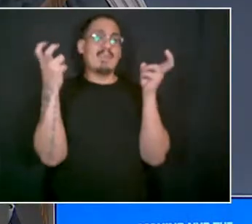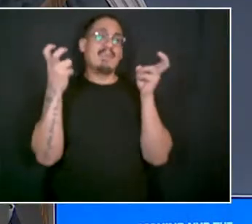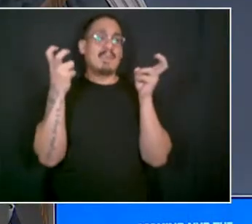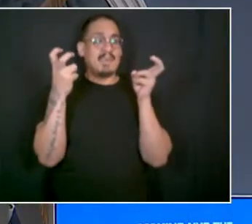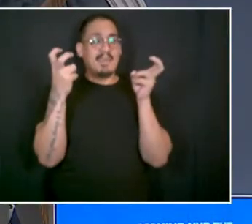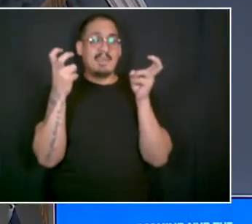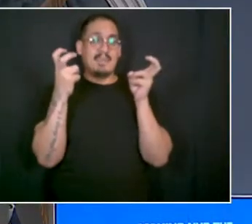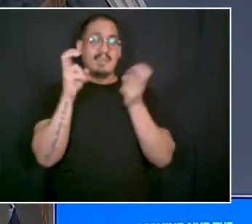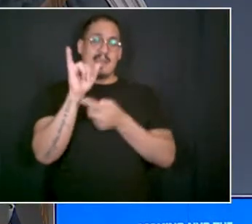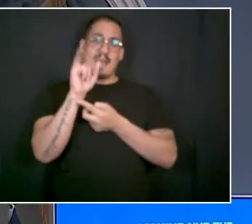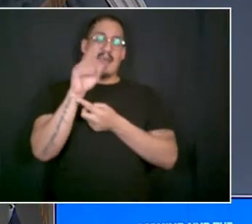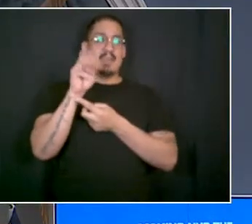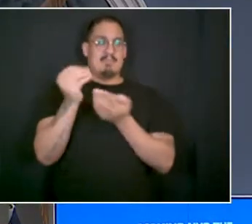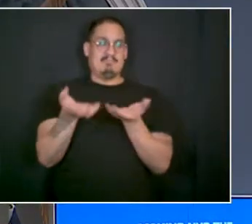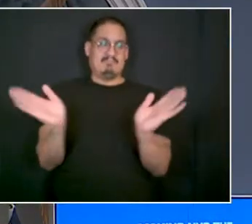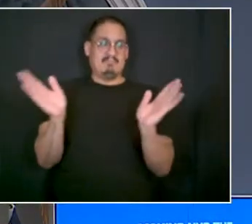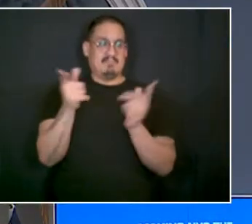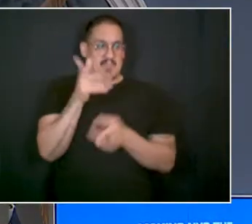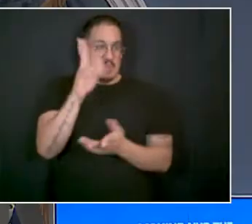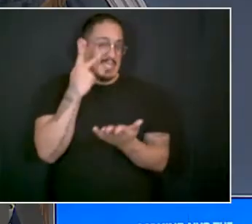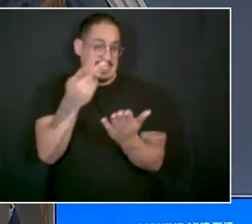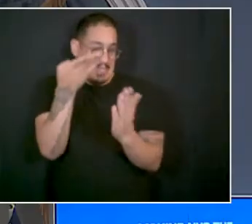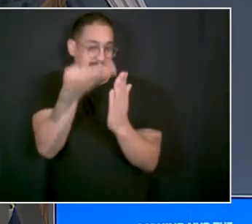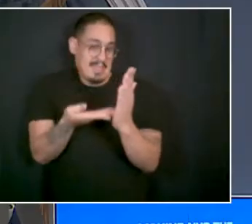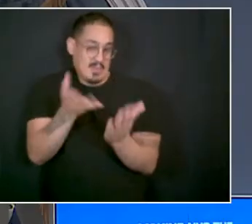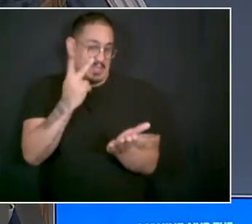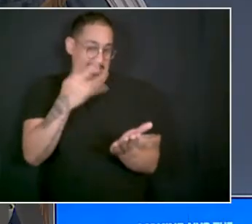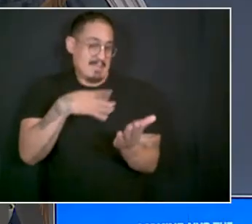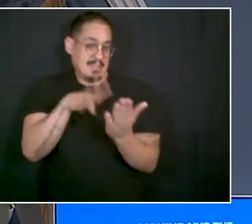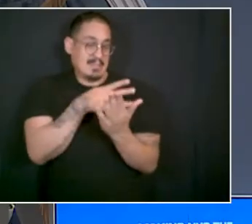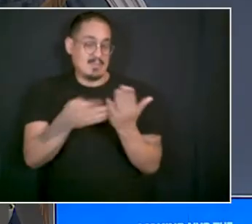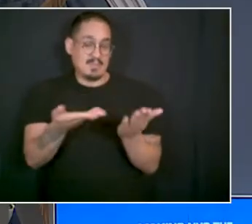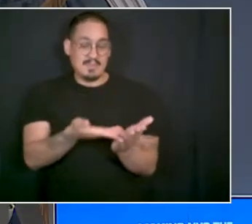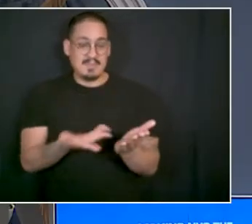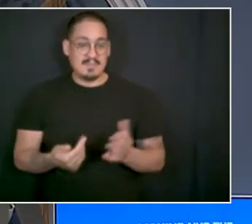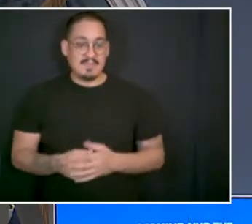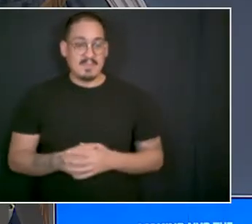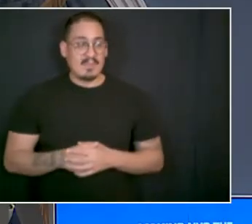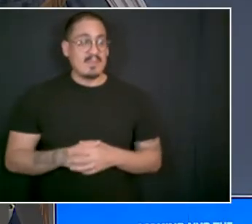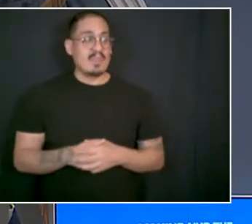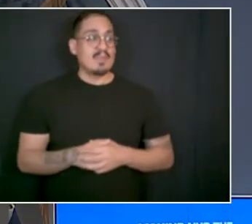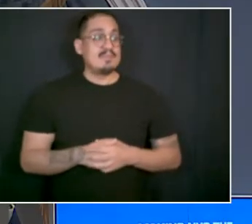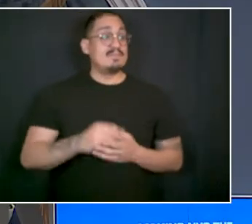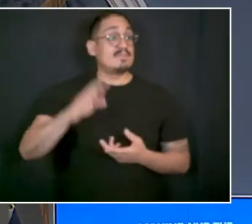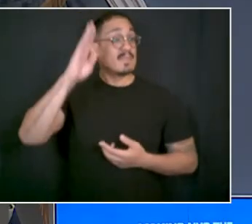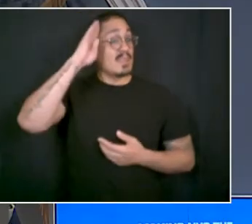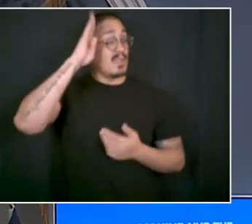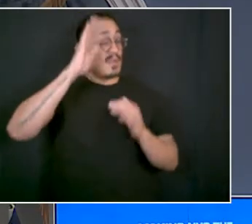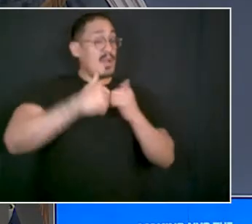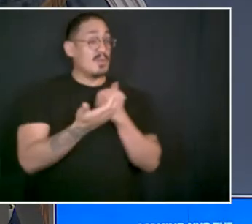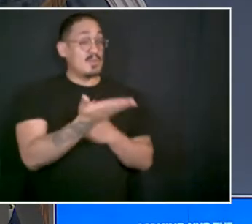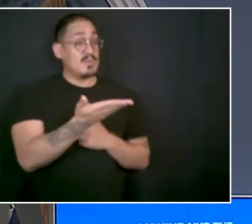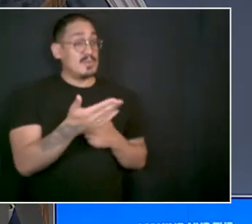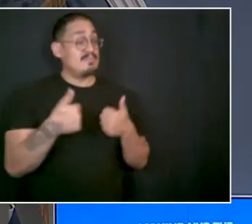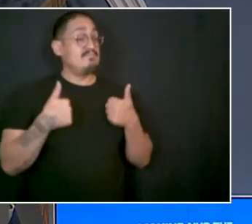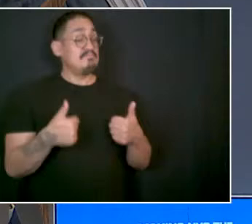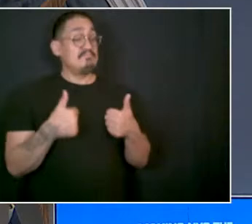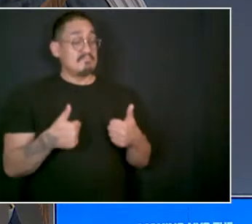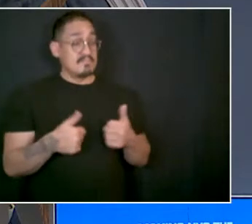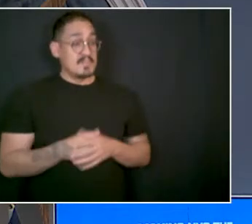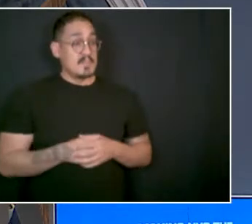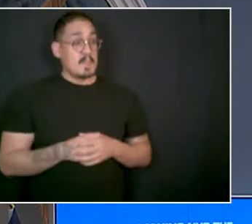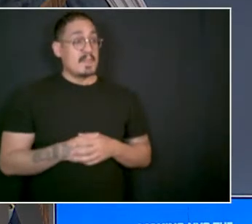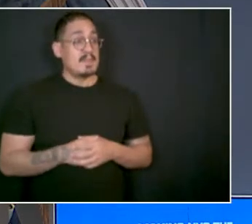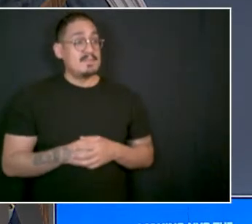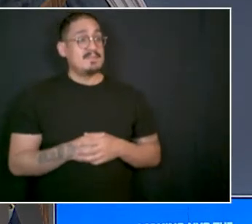Morgan, how are you? I'm good, thank you. Good. I know there's no specific answer about, the exact definition on when or where